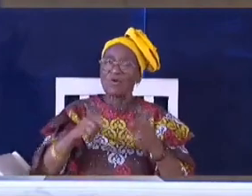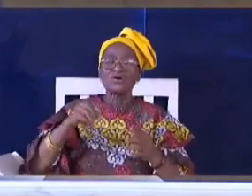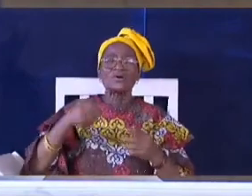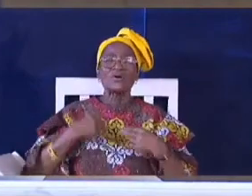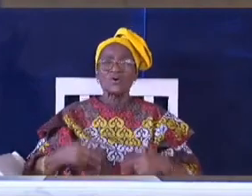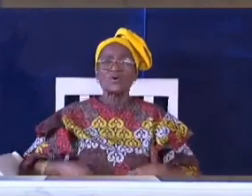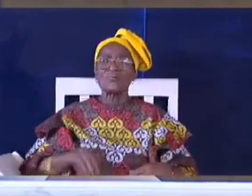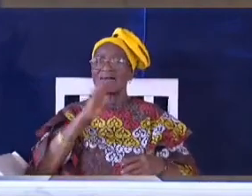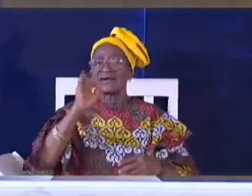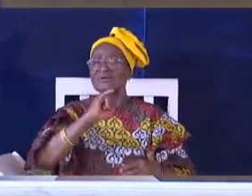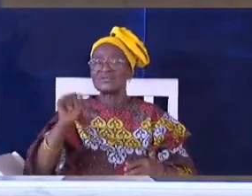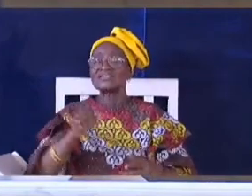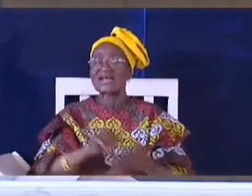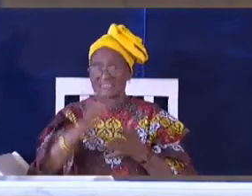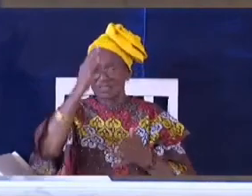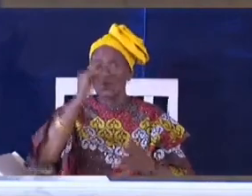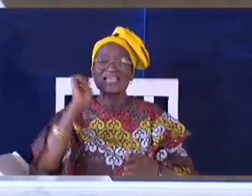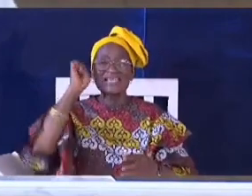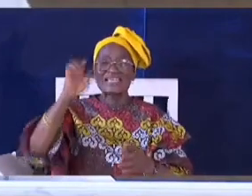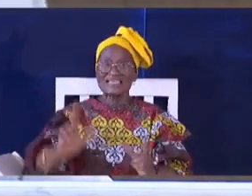living in the graveyard.